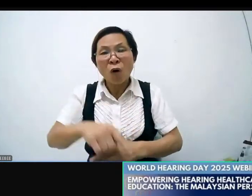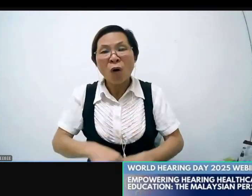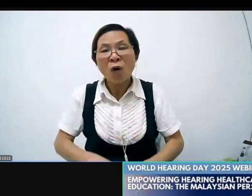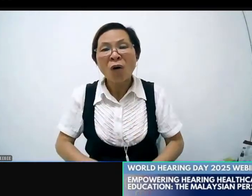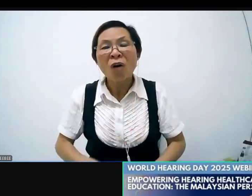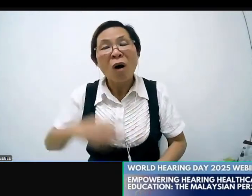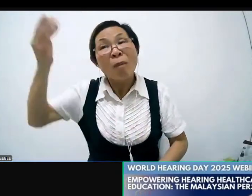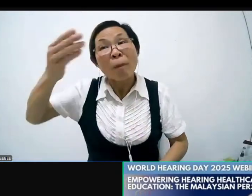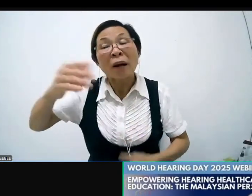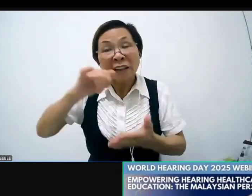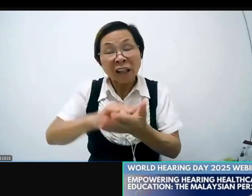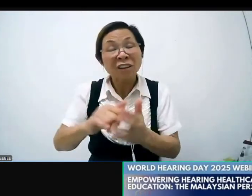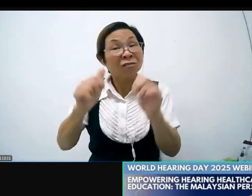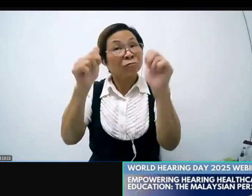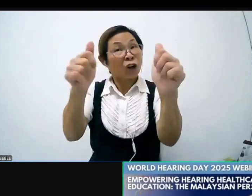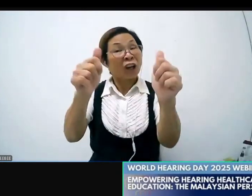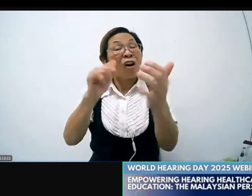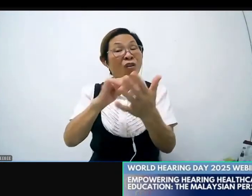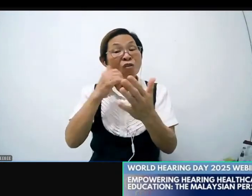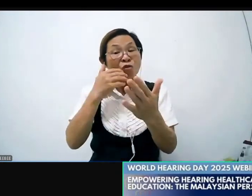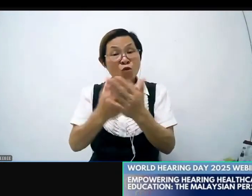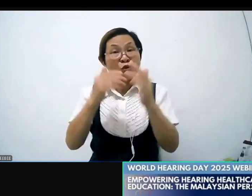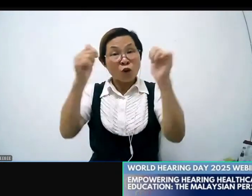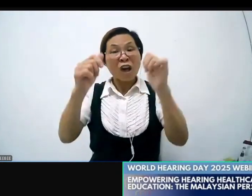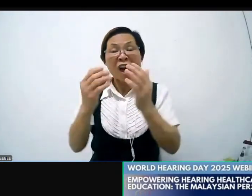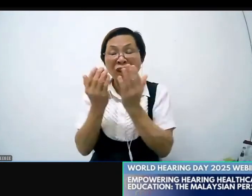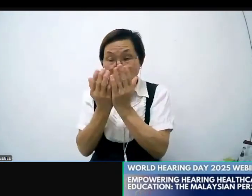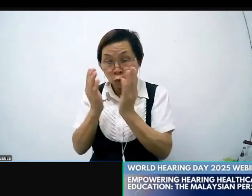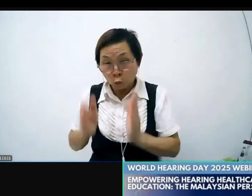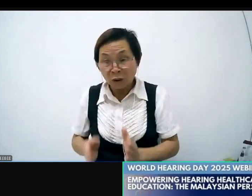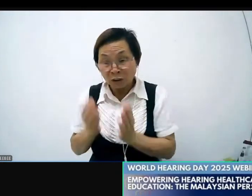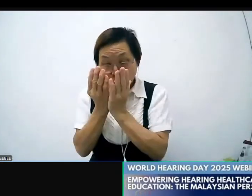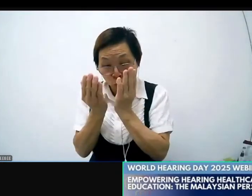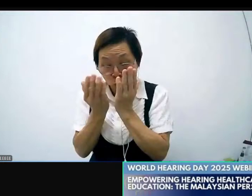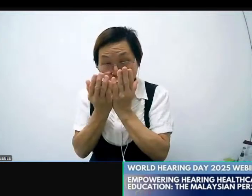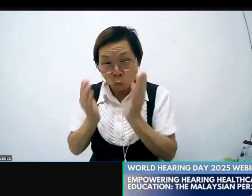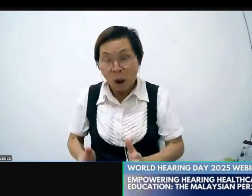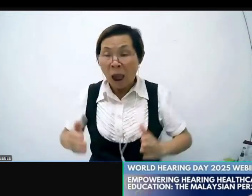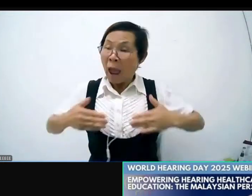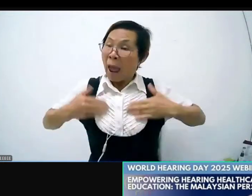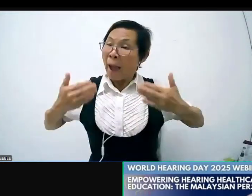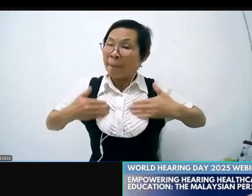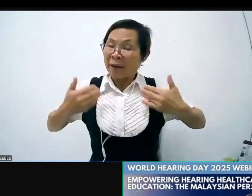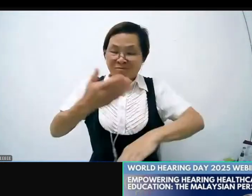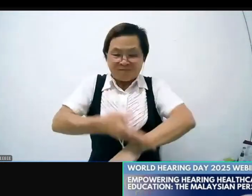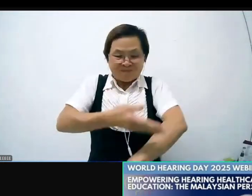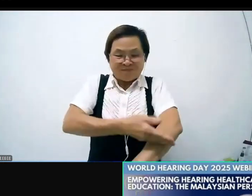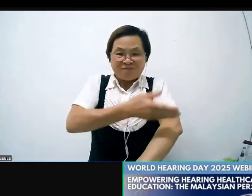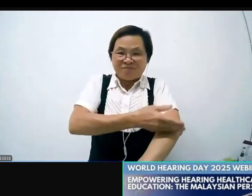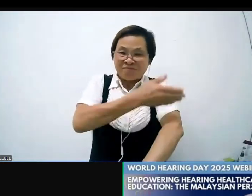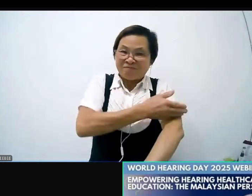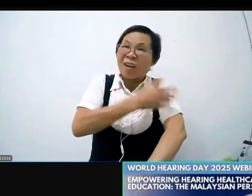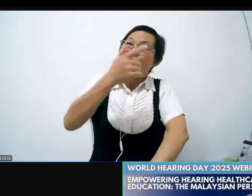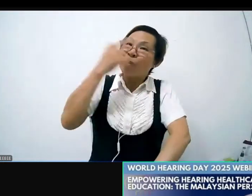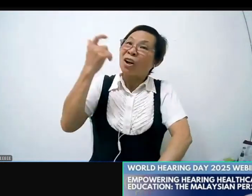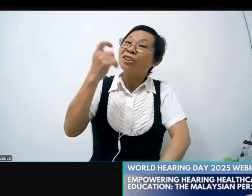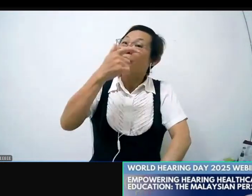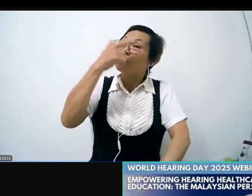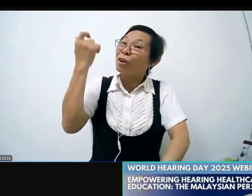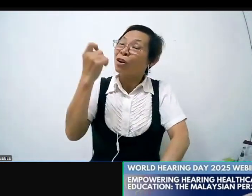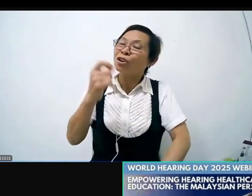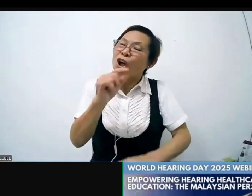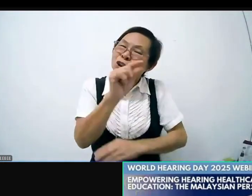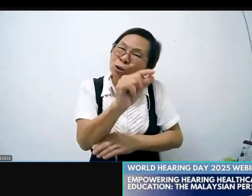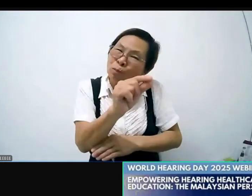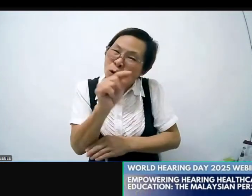that's very great, and she actually very happy with that improvement just because of the